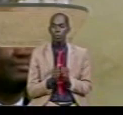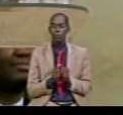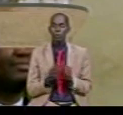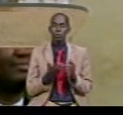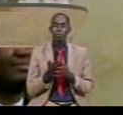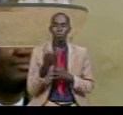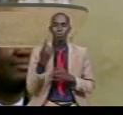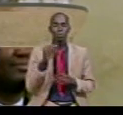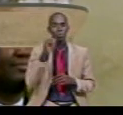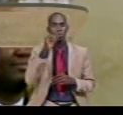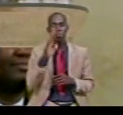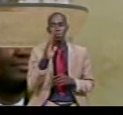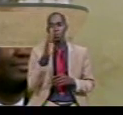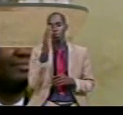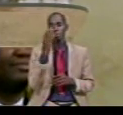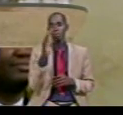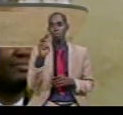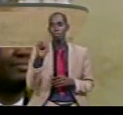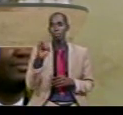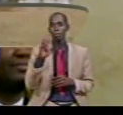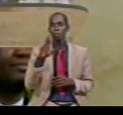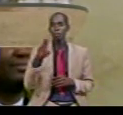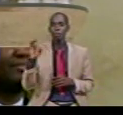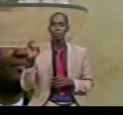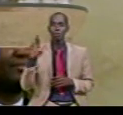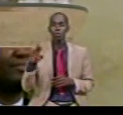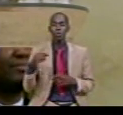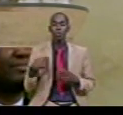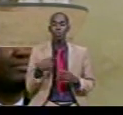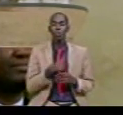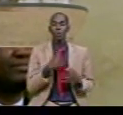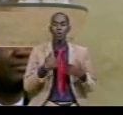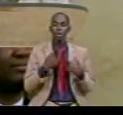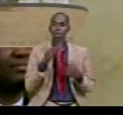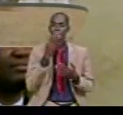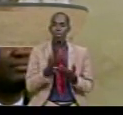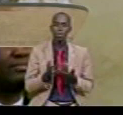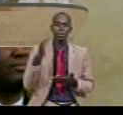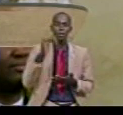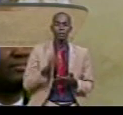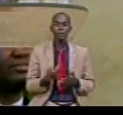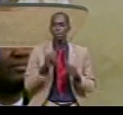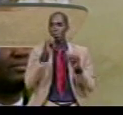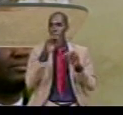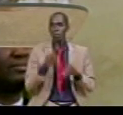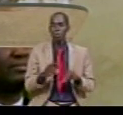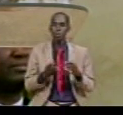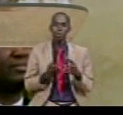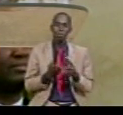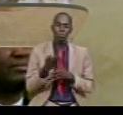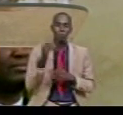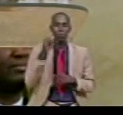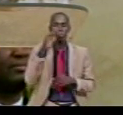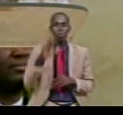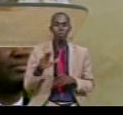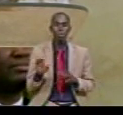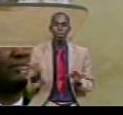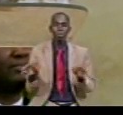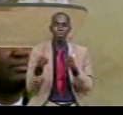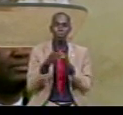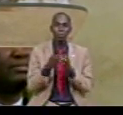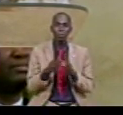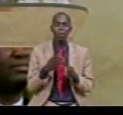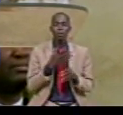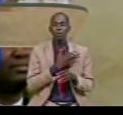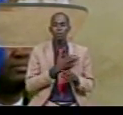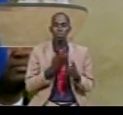Mirror. We have been richly blessed through the women leadership conferences and audio and